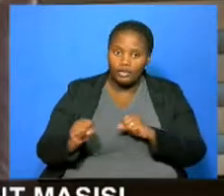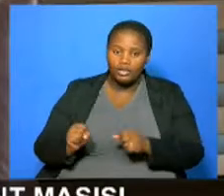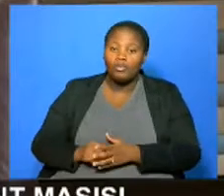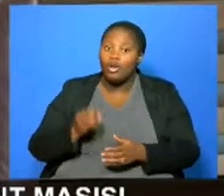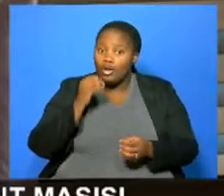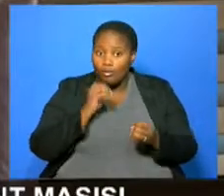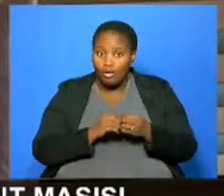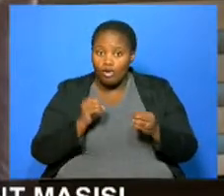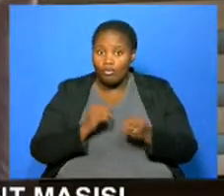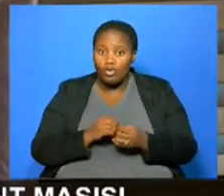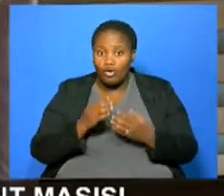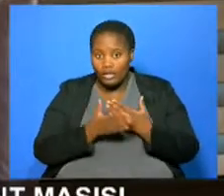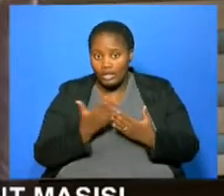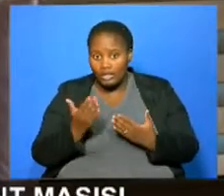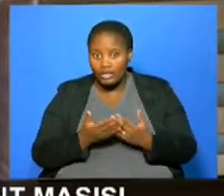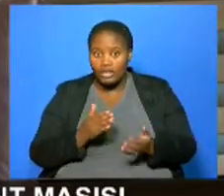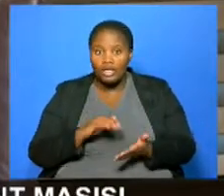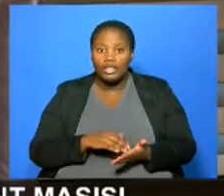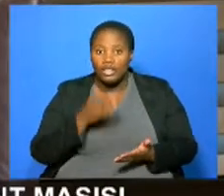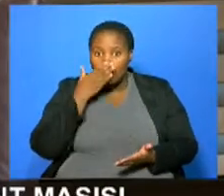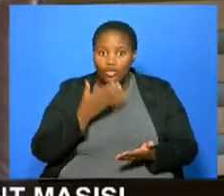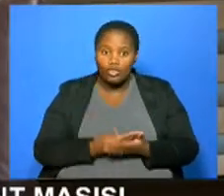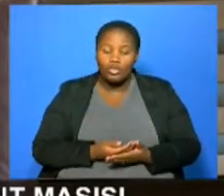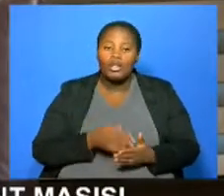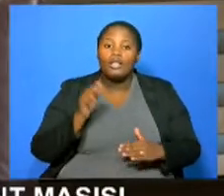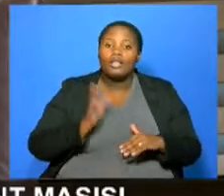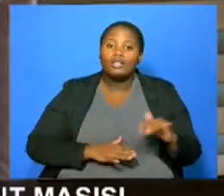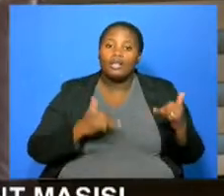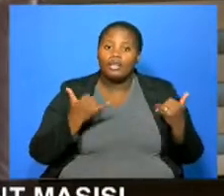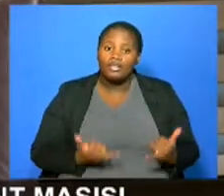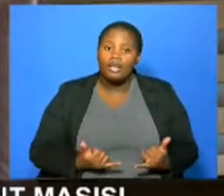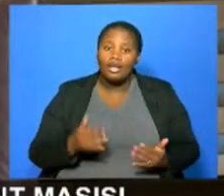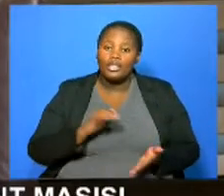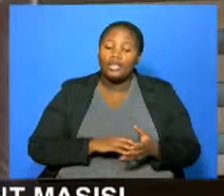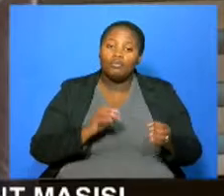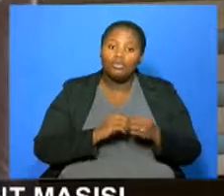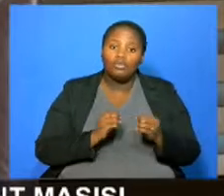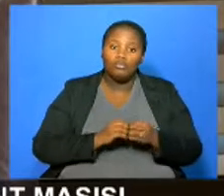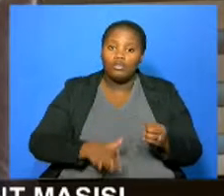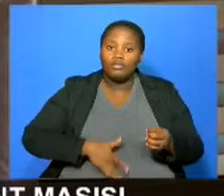more effective than it is, much more potent, much more felt,